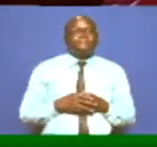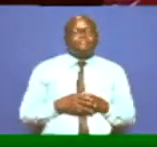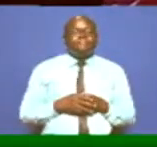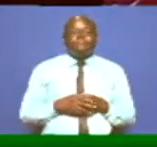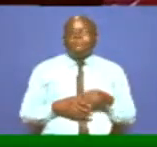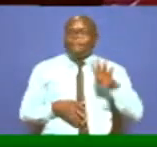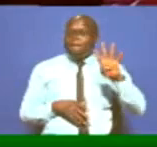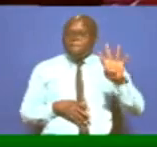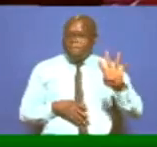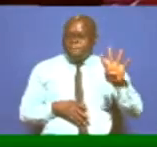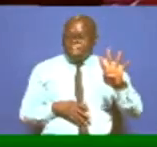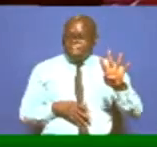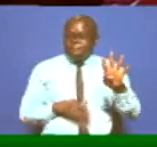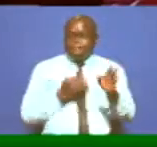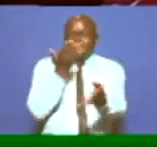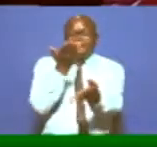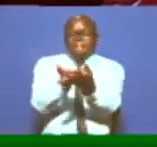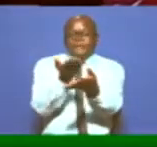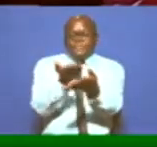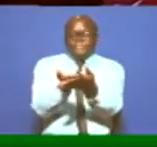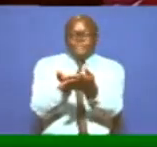Order number 4, petitions.